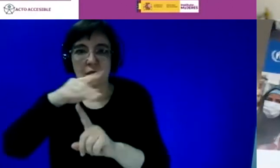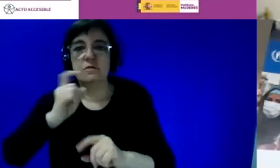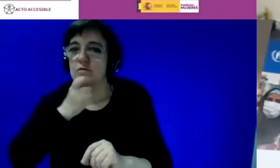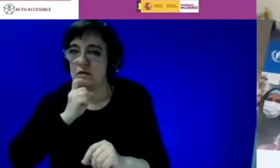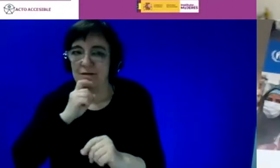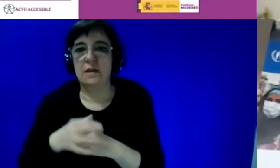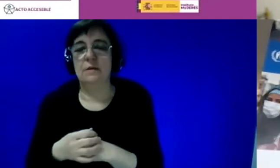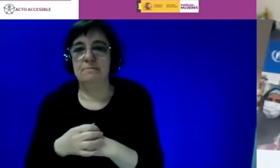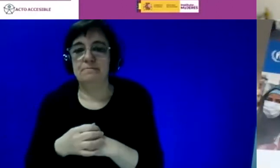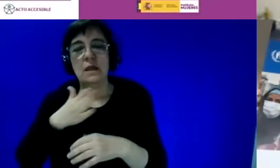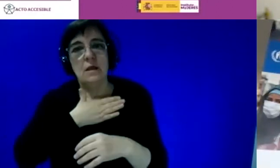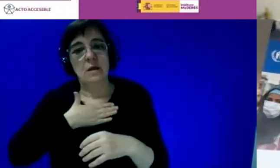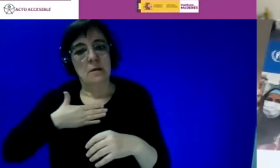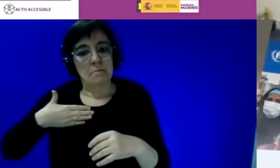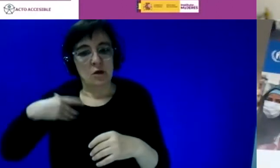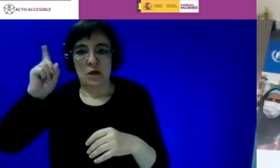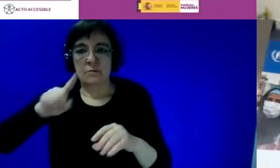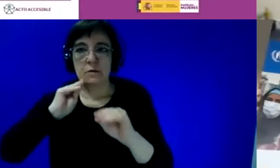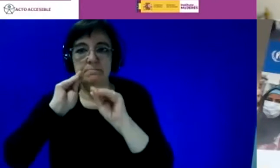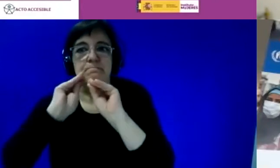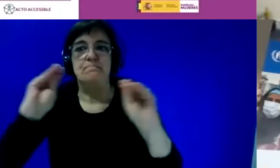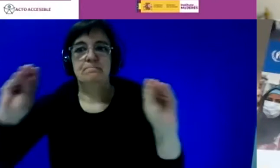trafficking in this such a very, very difficult